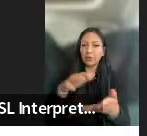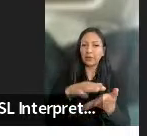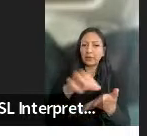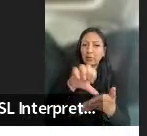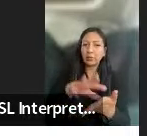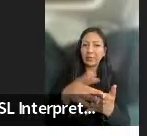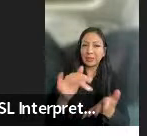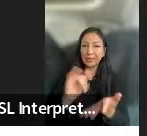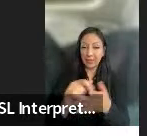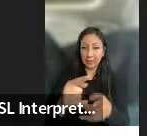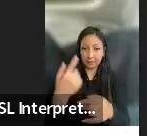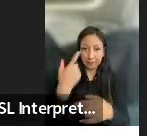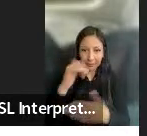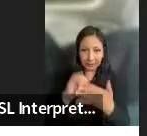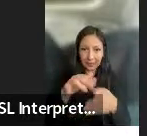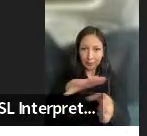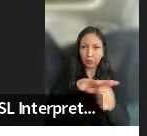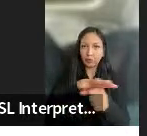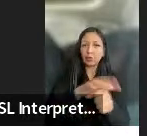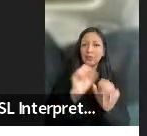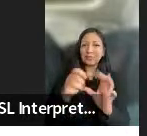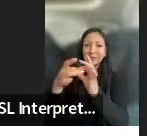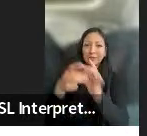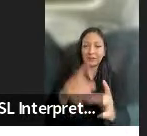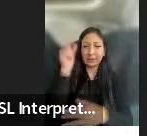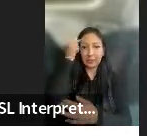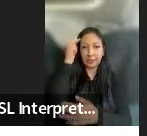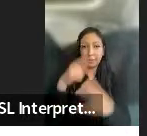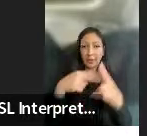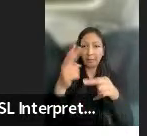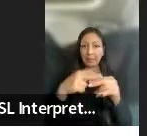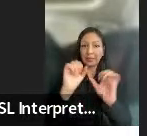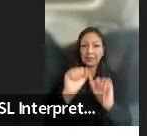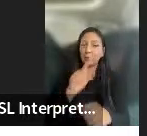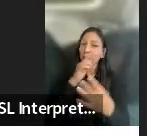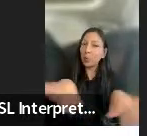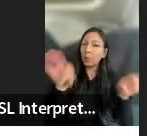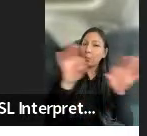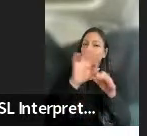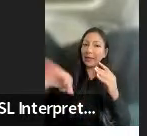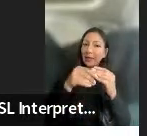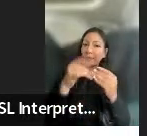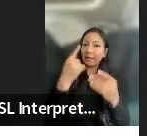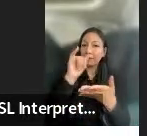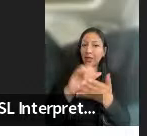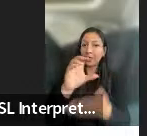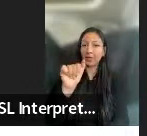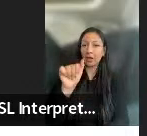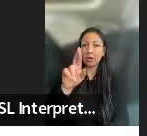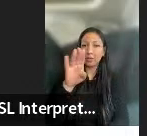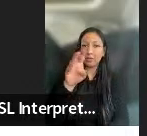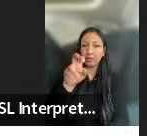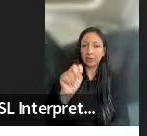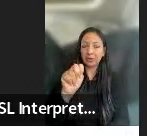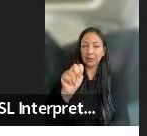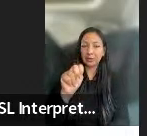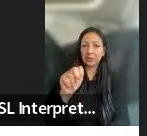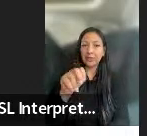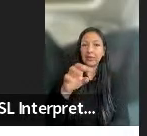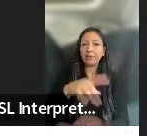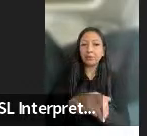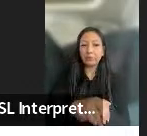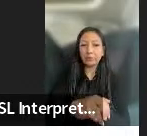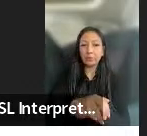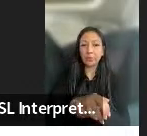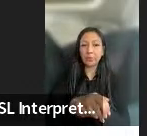Zoning, because it governs buildings, plays a key role in this carbon dioxide reduction.